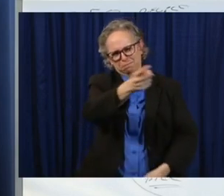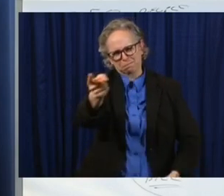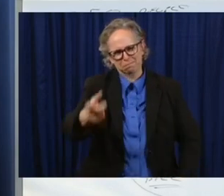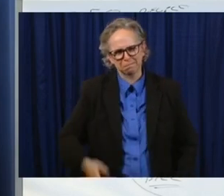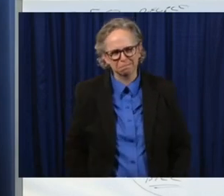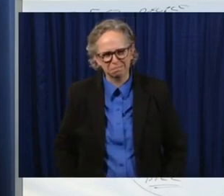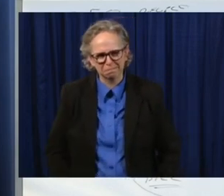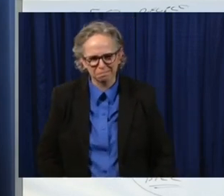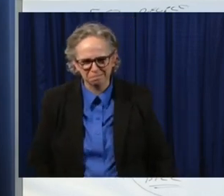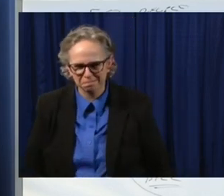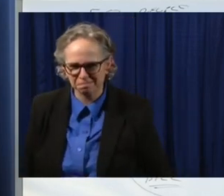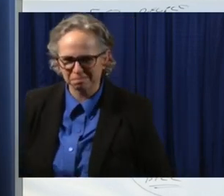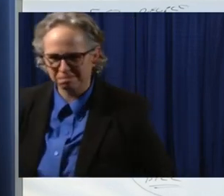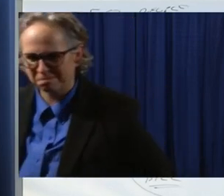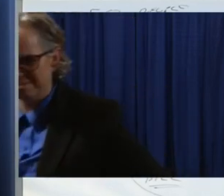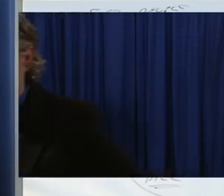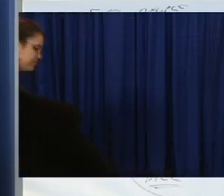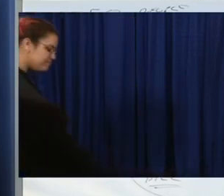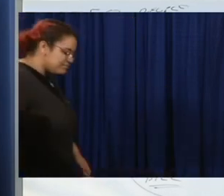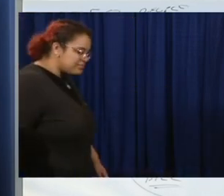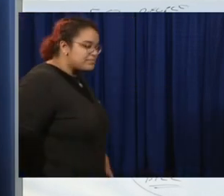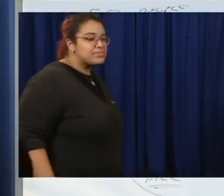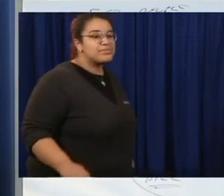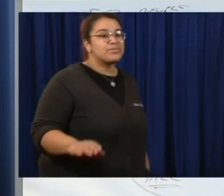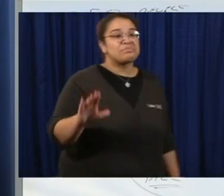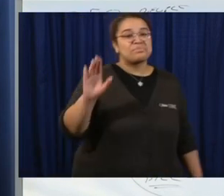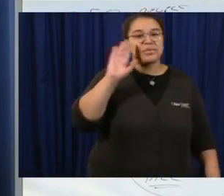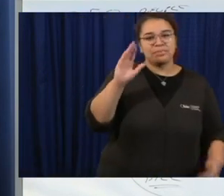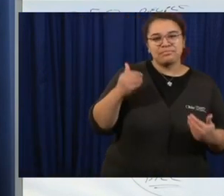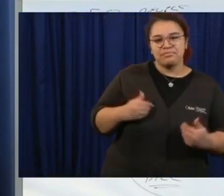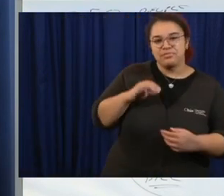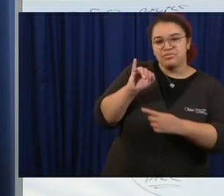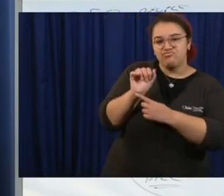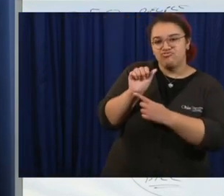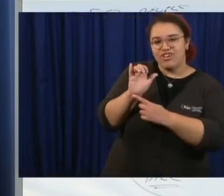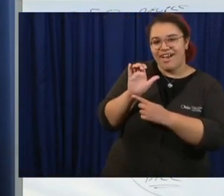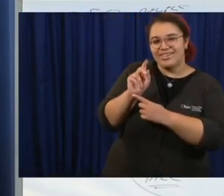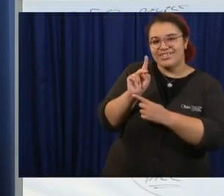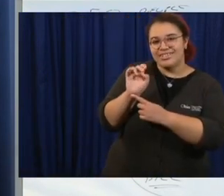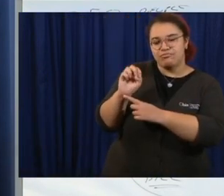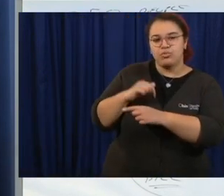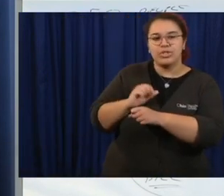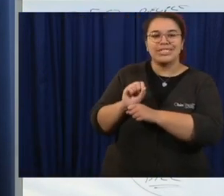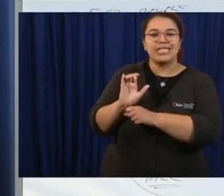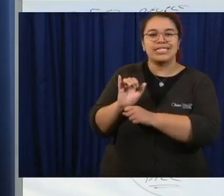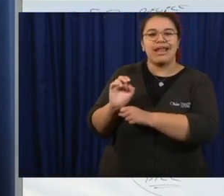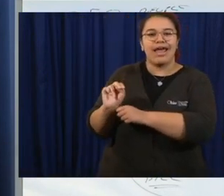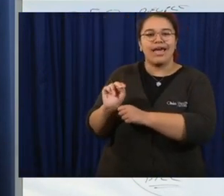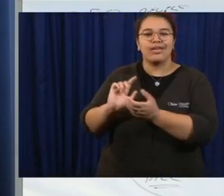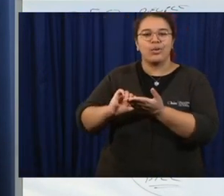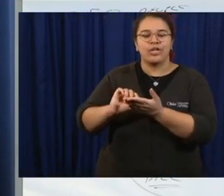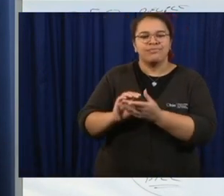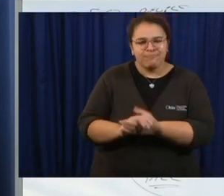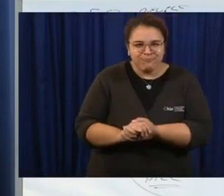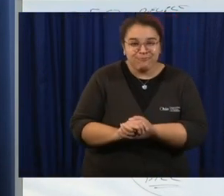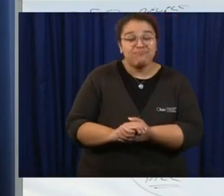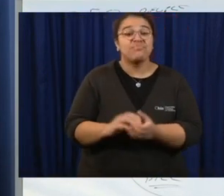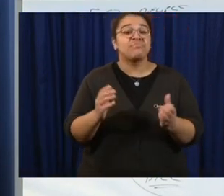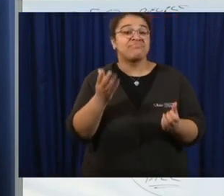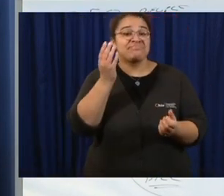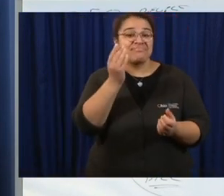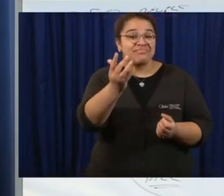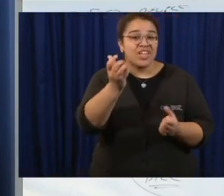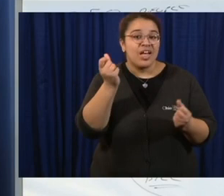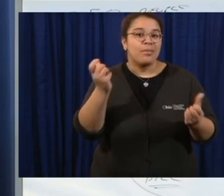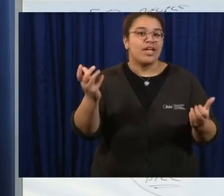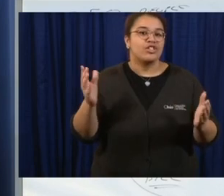This is Jackie Borchert from the Cincinnati Enquirer. I've heard from many small business owners who have been listening to your every word on what